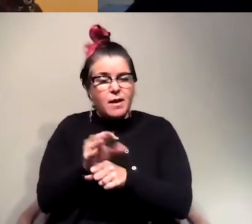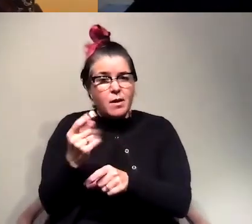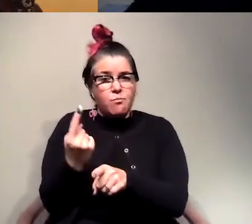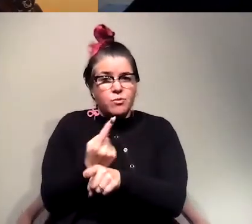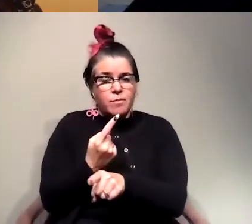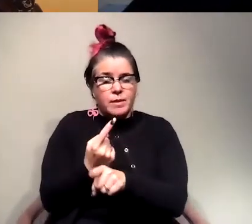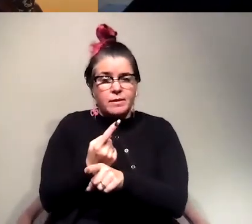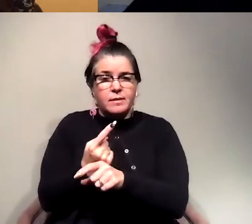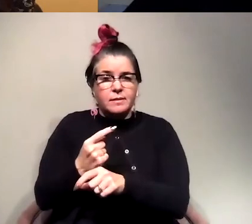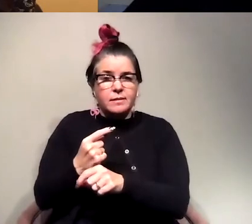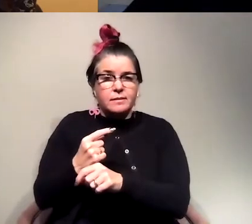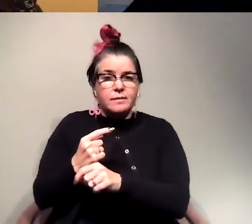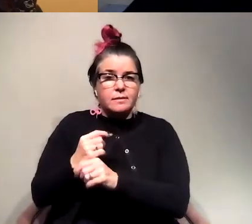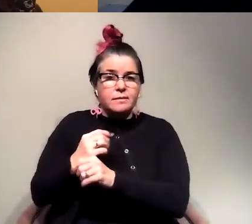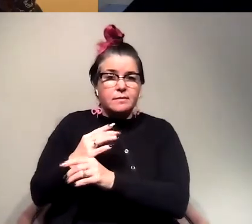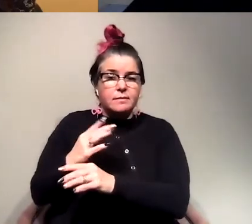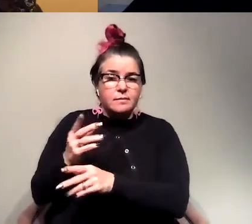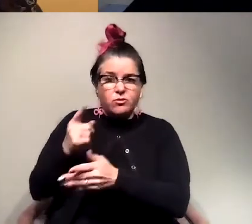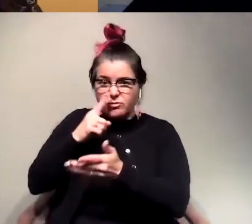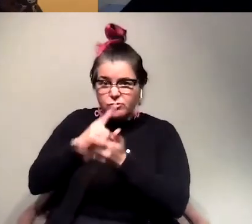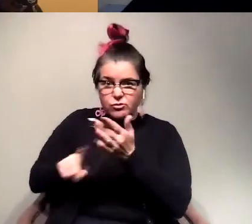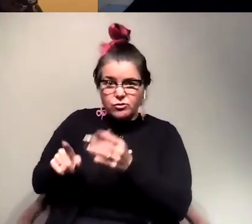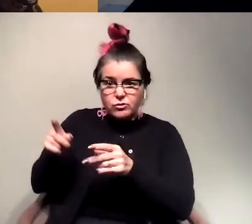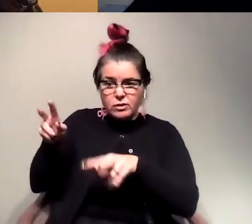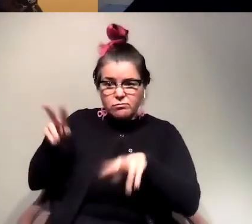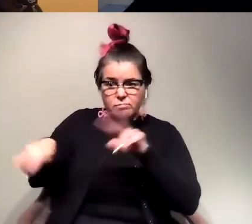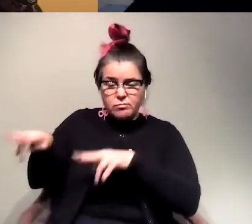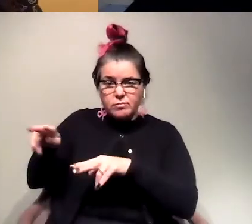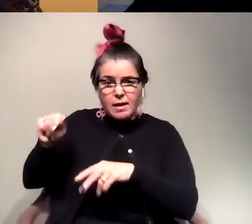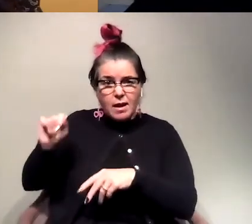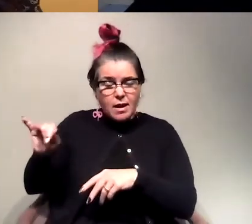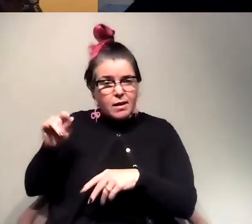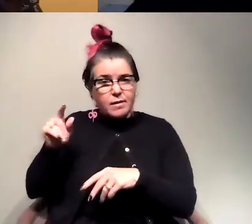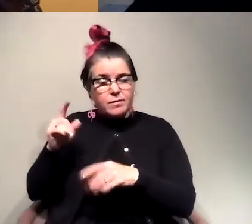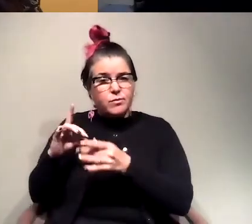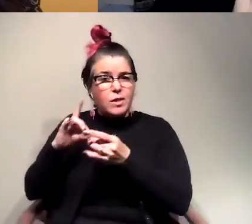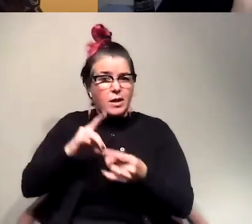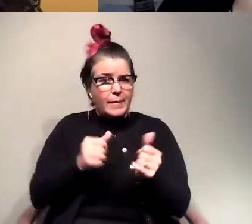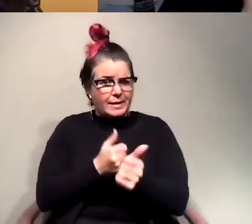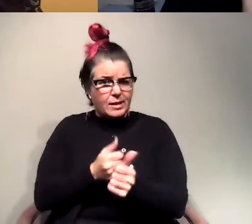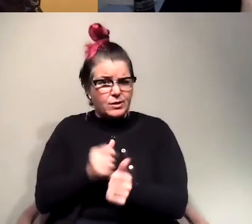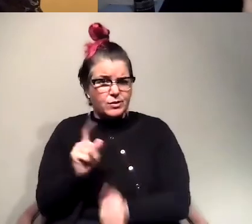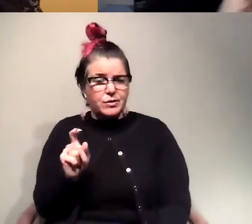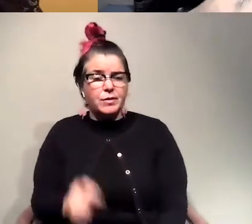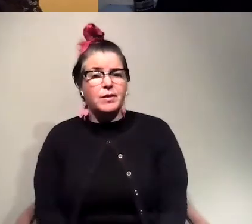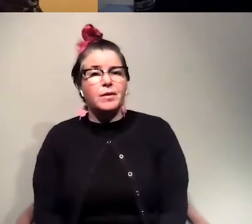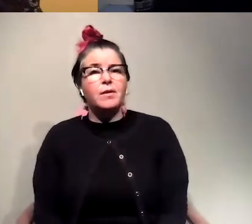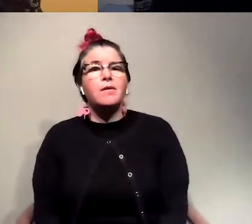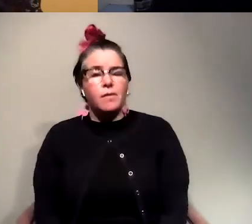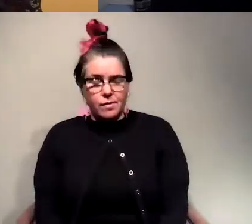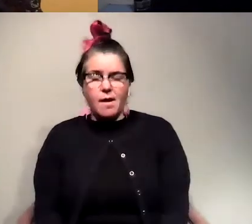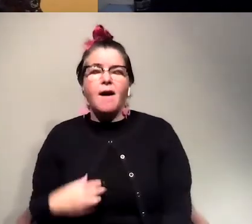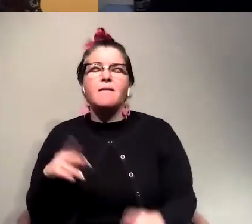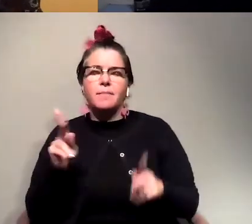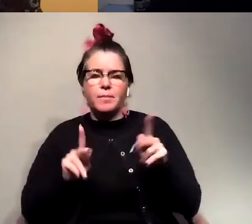keeping artificial intelligence in check in terms of being dangerous for us? Yeah, there are people working on